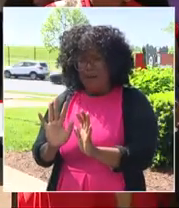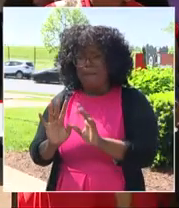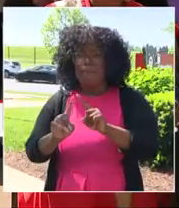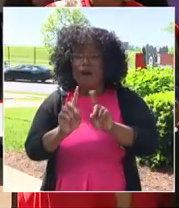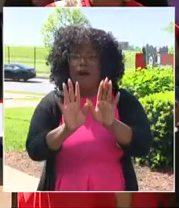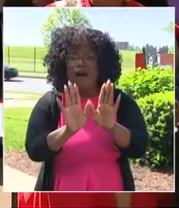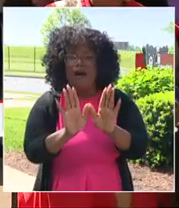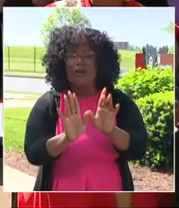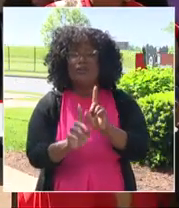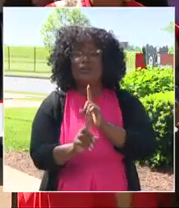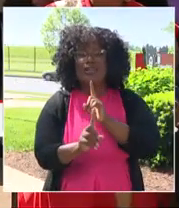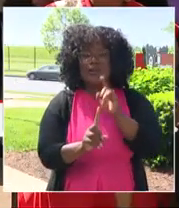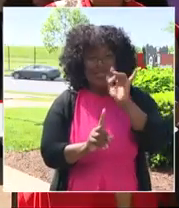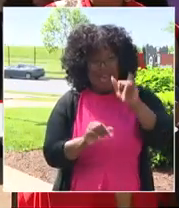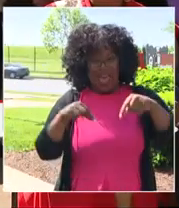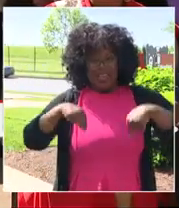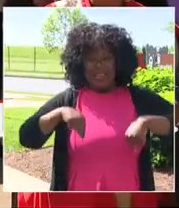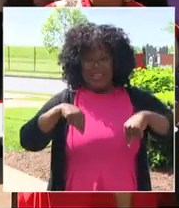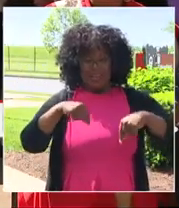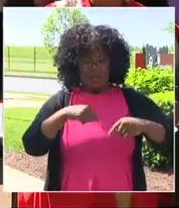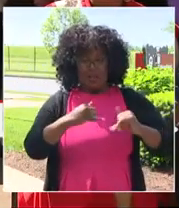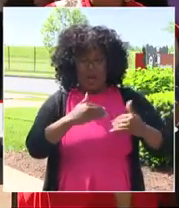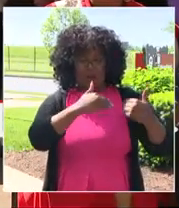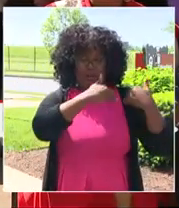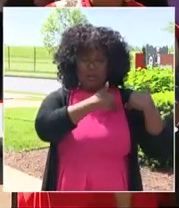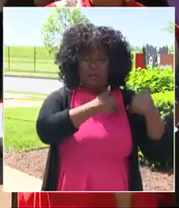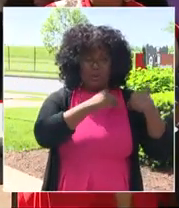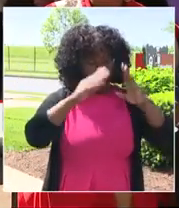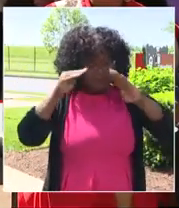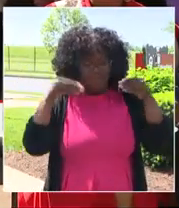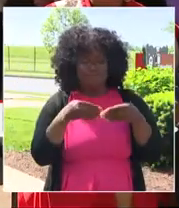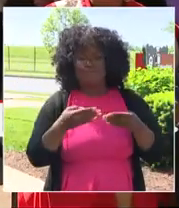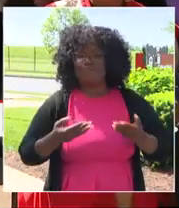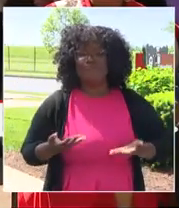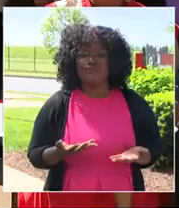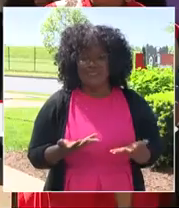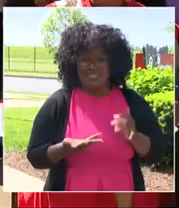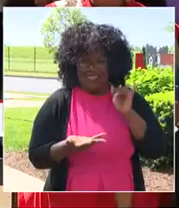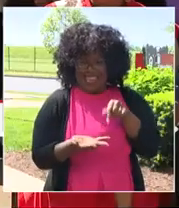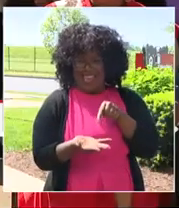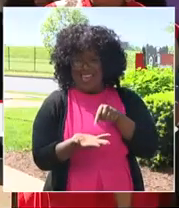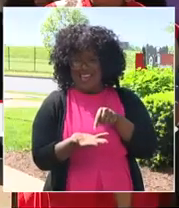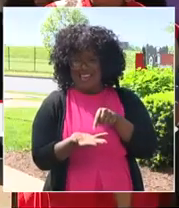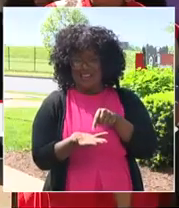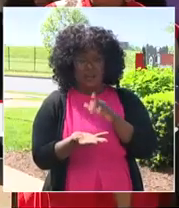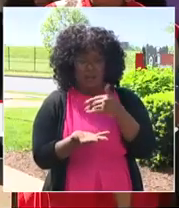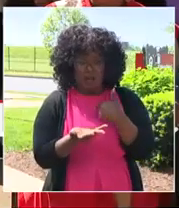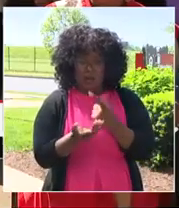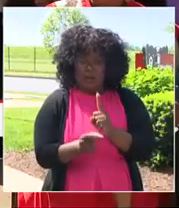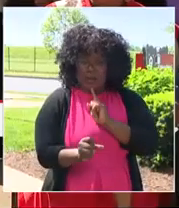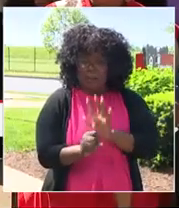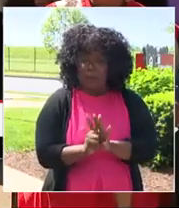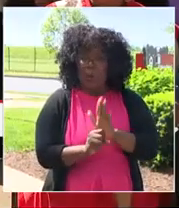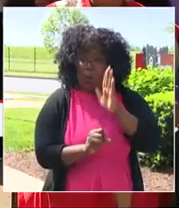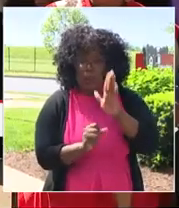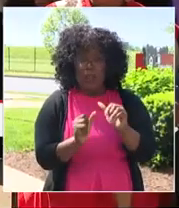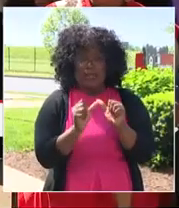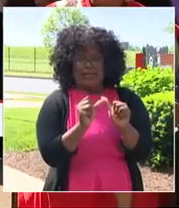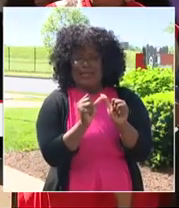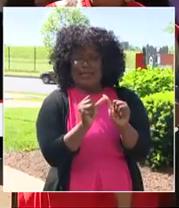is responsible, and the district pledges to continue to be good stewards